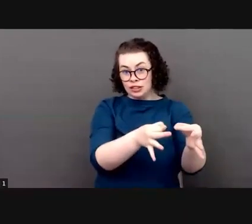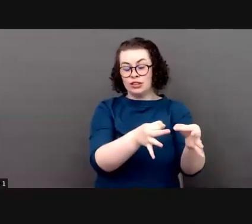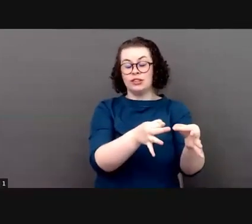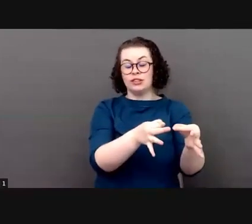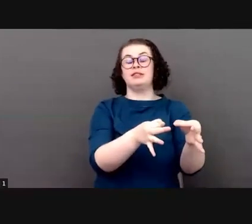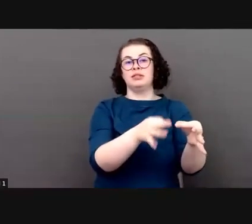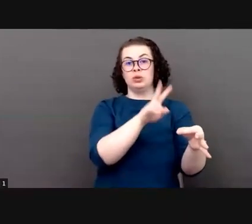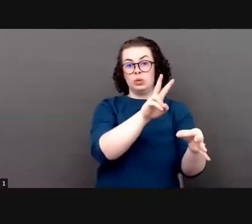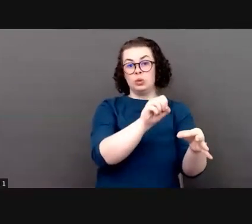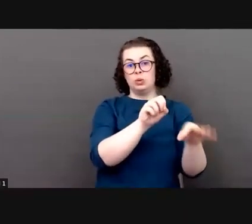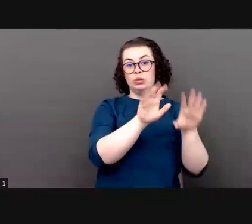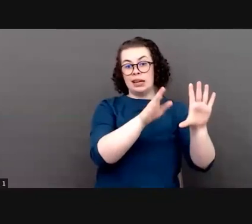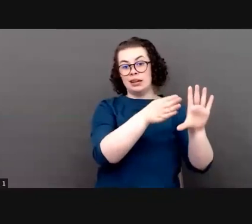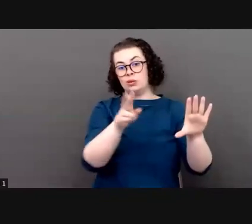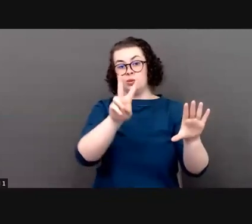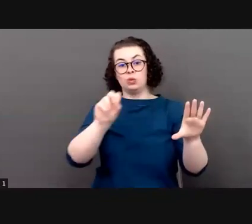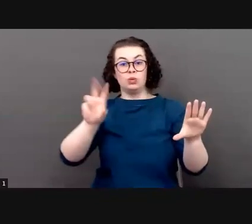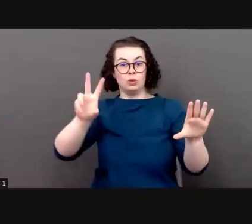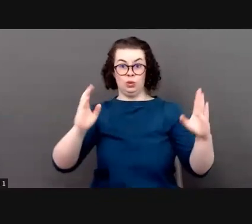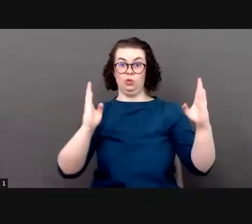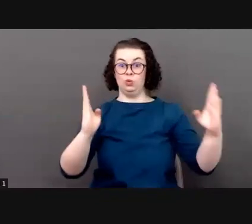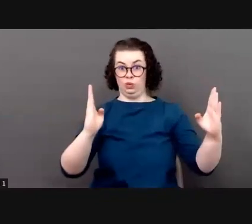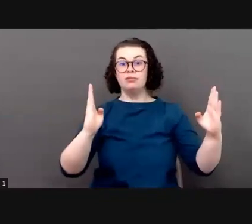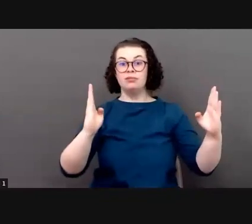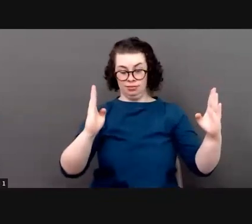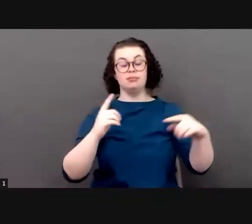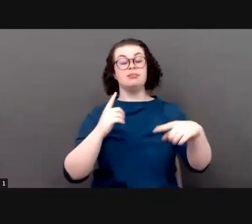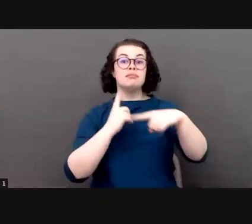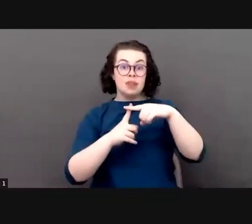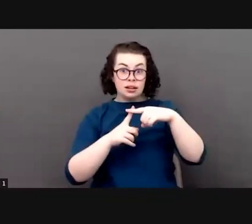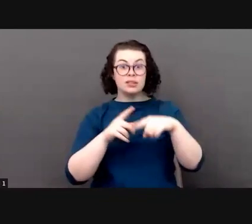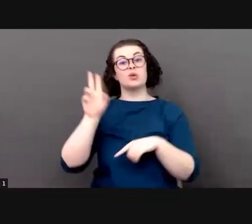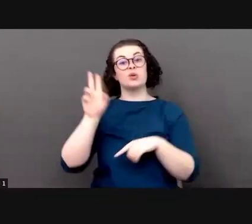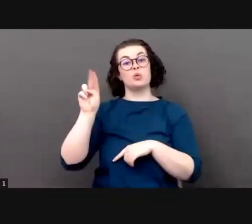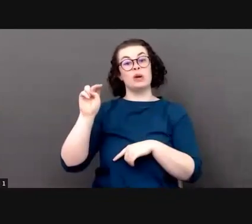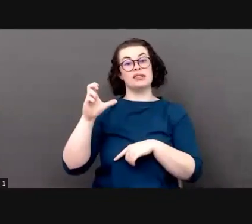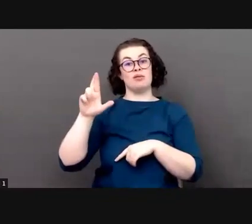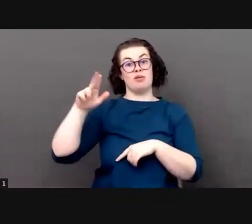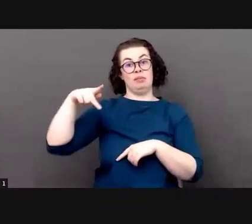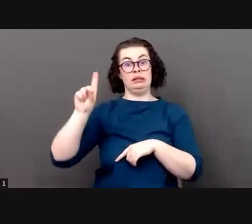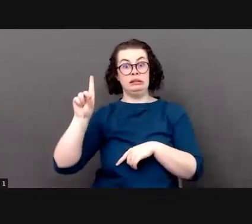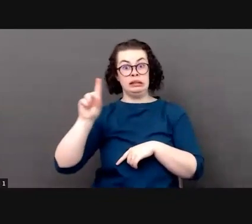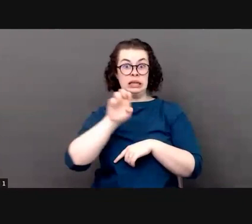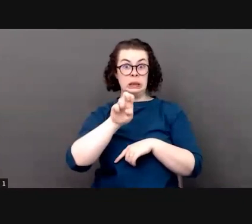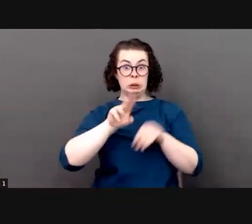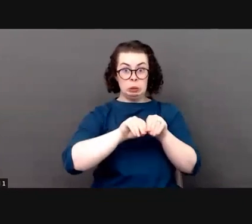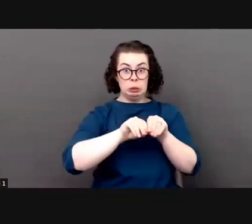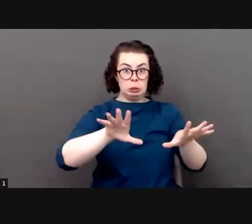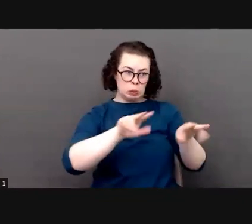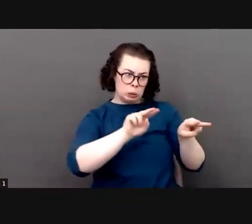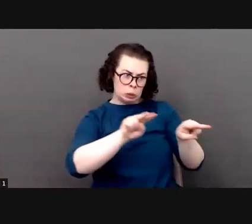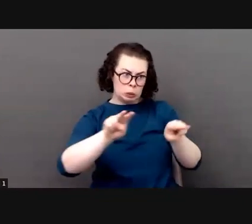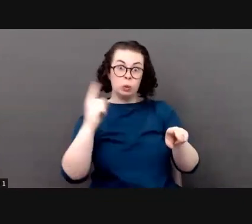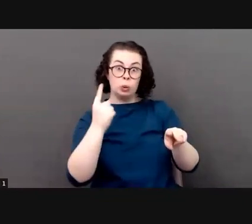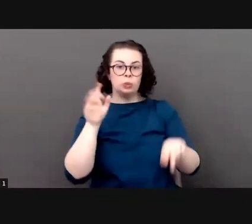210 to 220, and the implementation of the UN Convention of the Rights of People with Disabilities. Inmaculada holds a degree